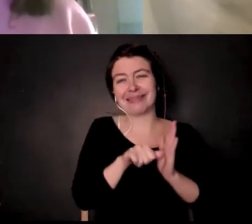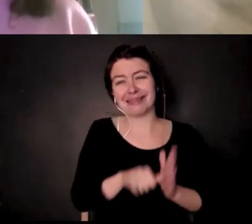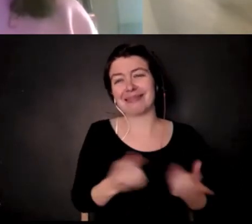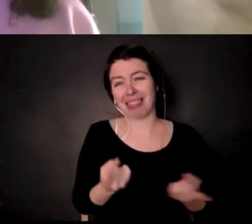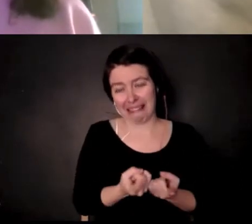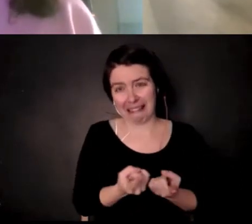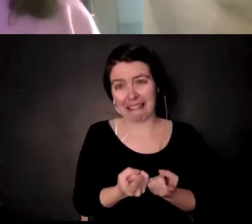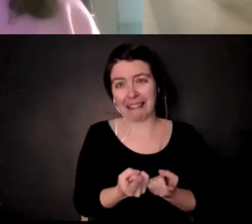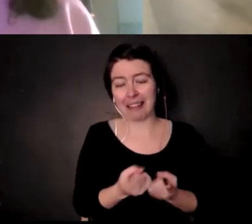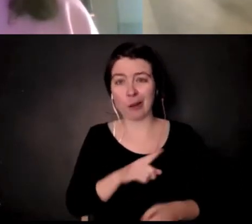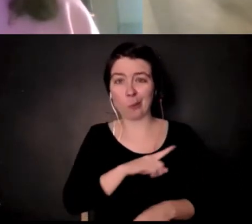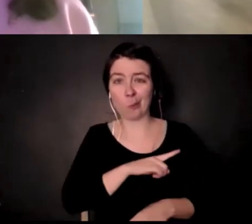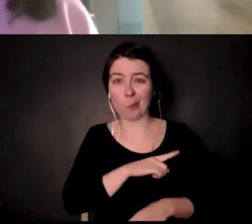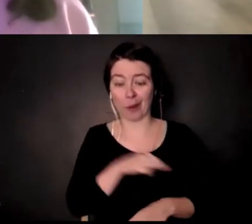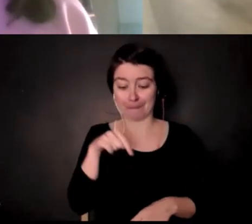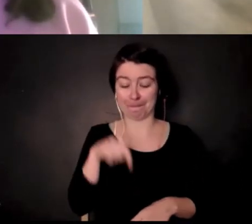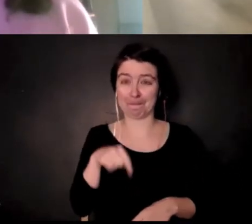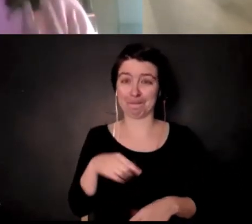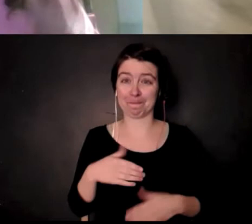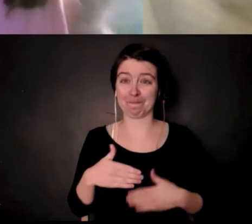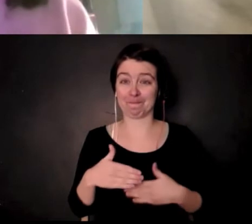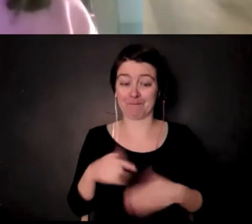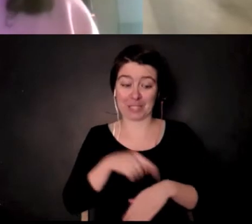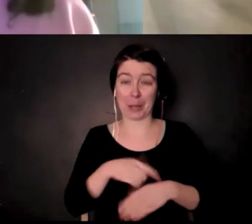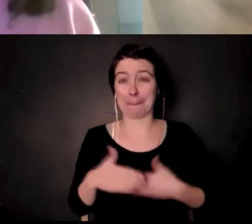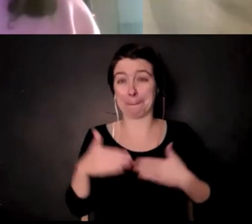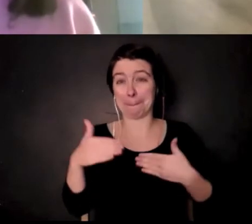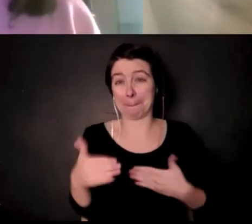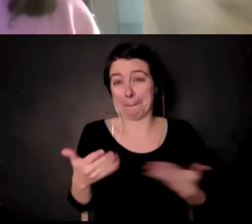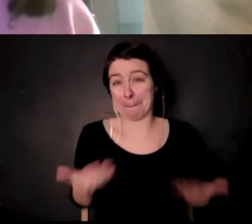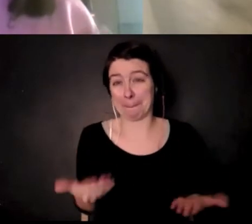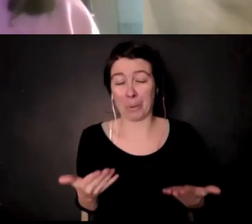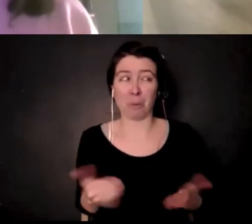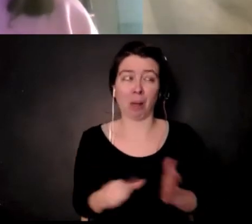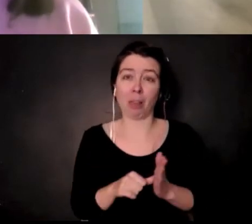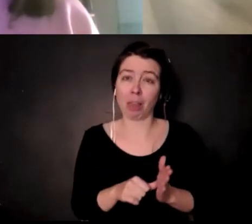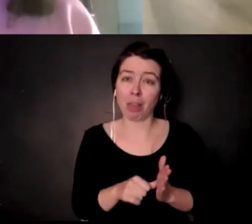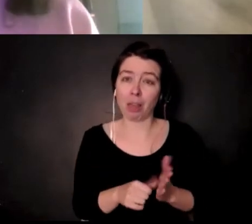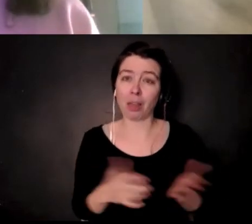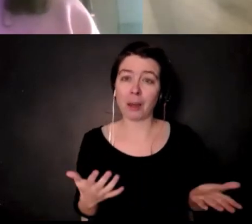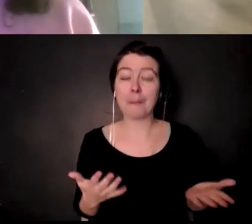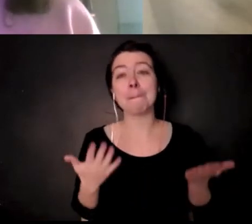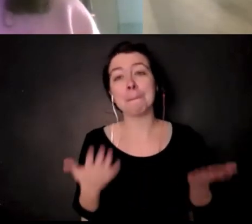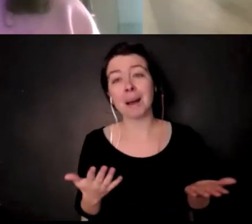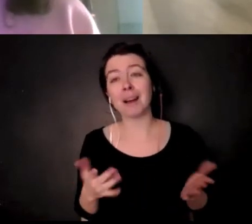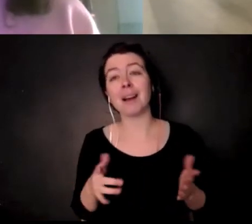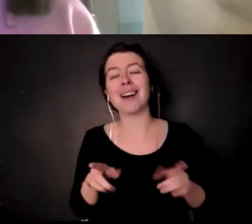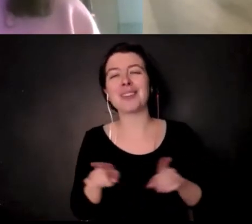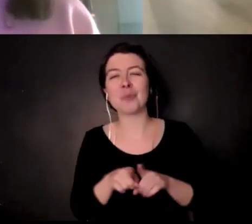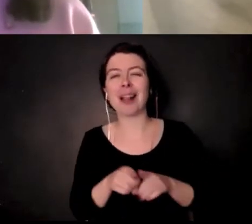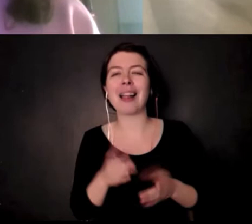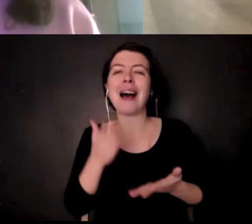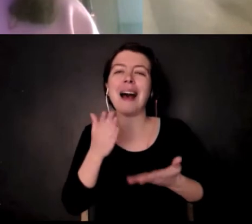time, but I needed that in order to be optimistic as well, and know that we've got to this place right